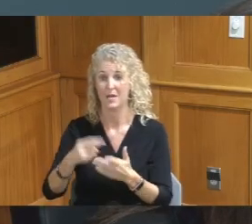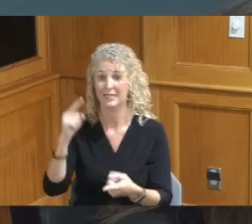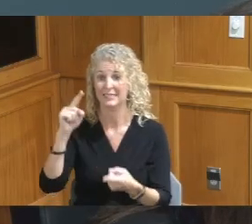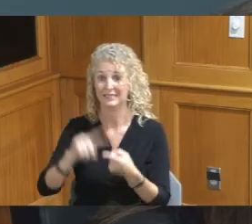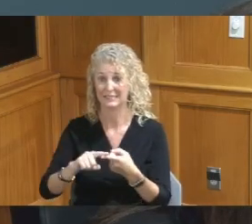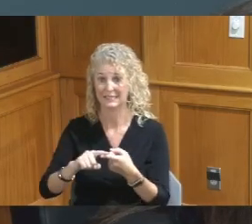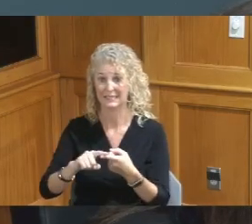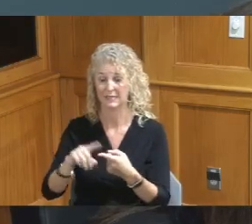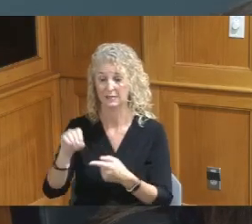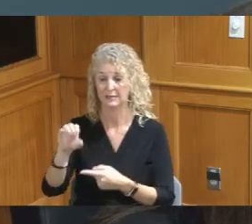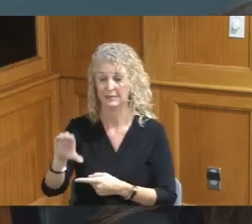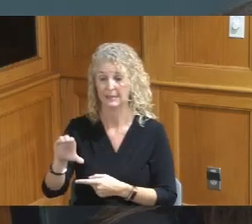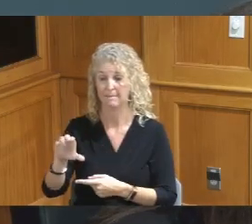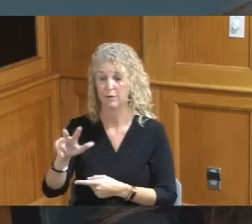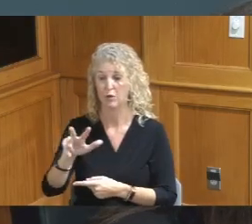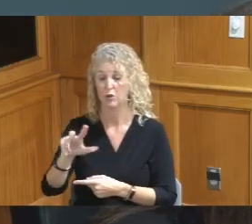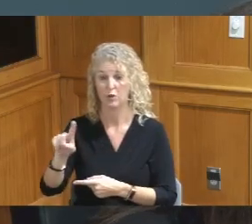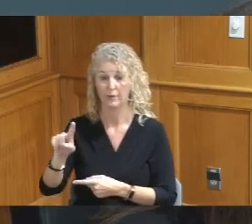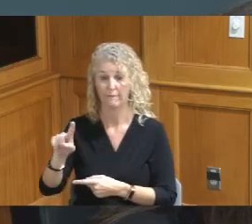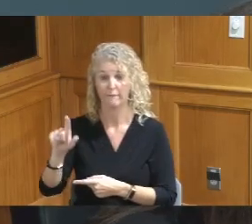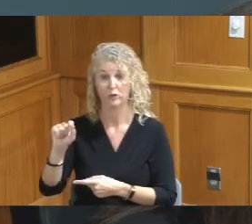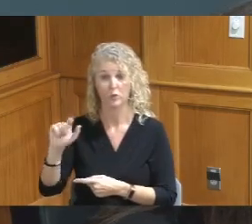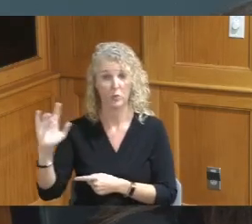until December of